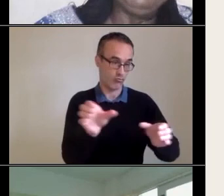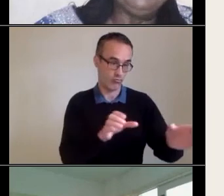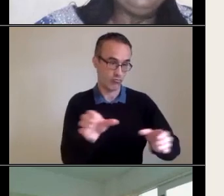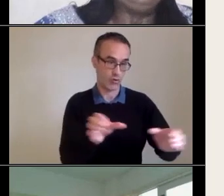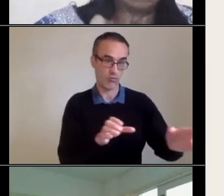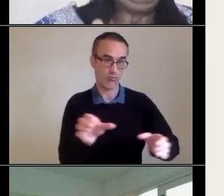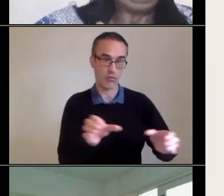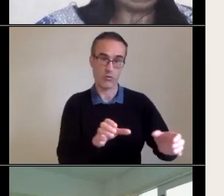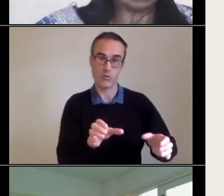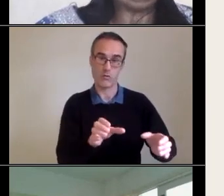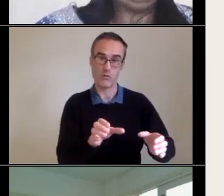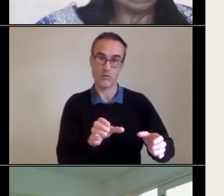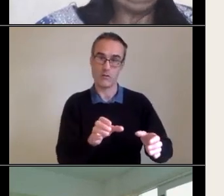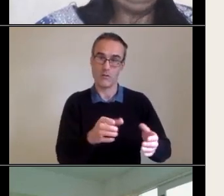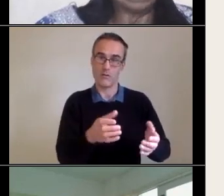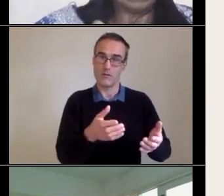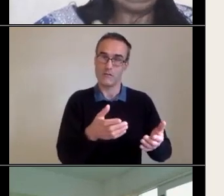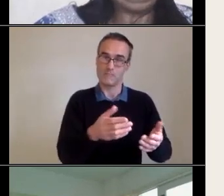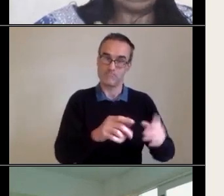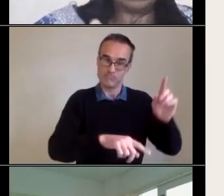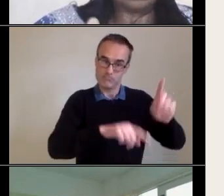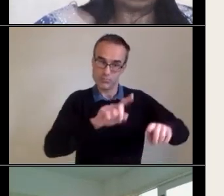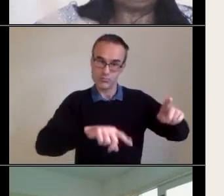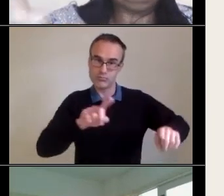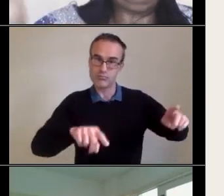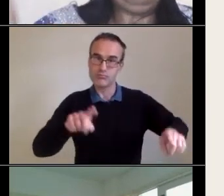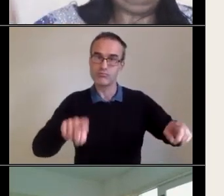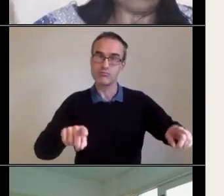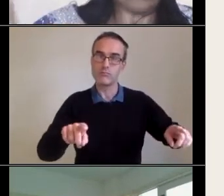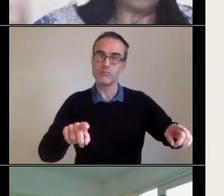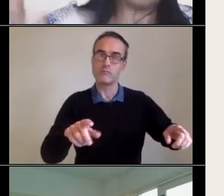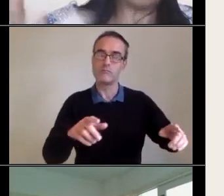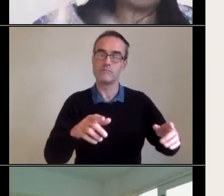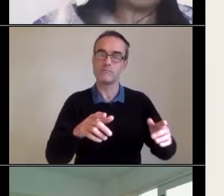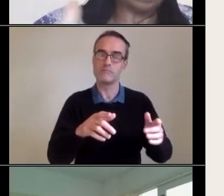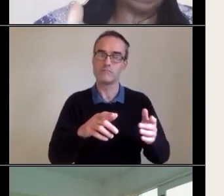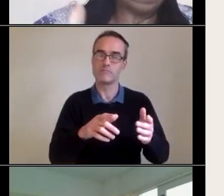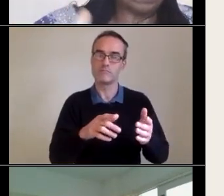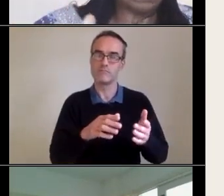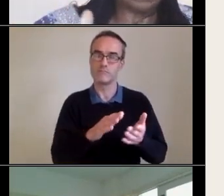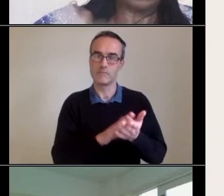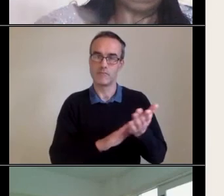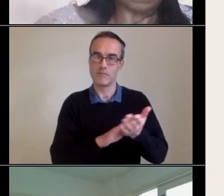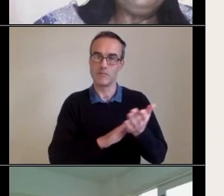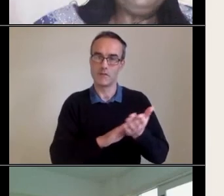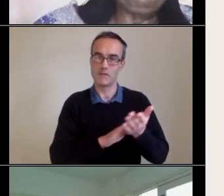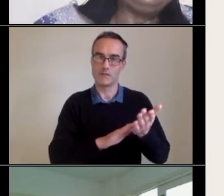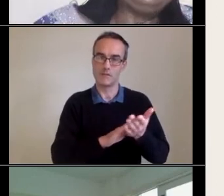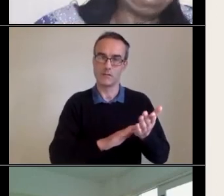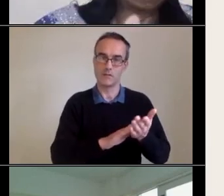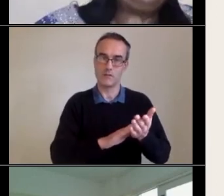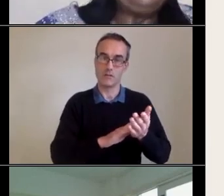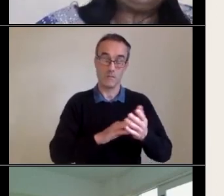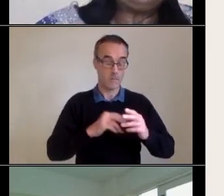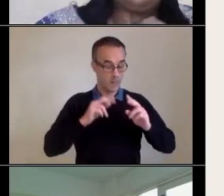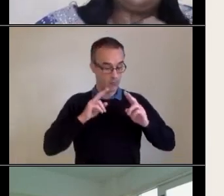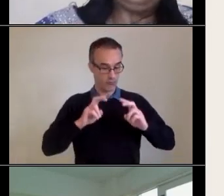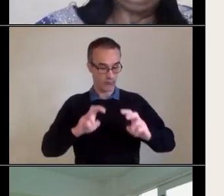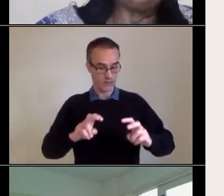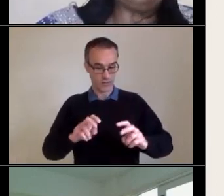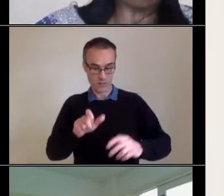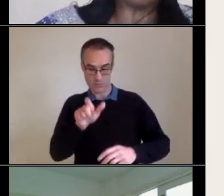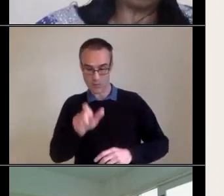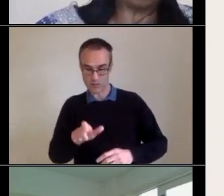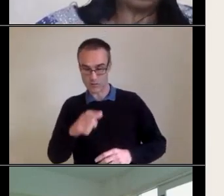that team, then the research fellow would go to him and say, this